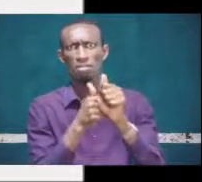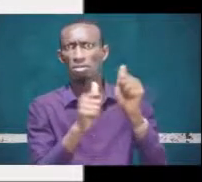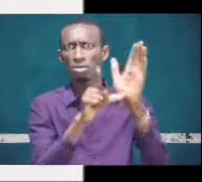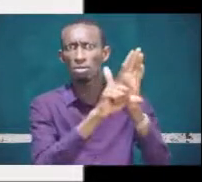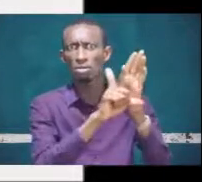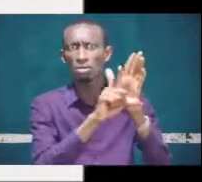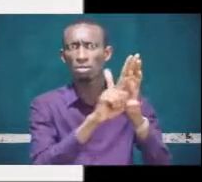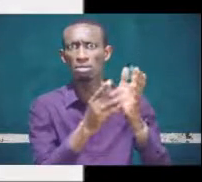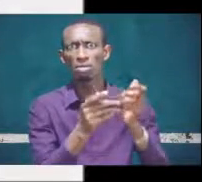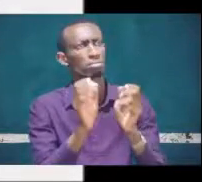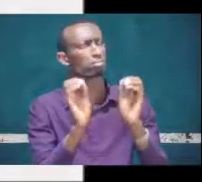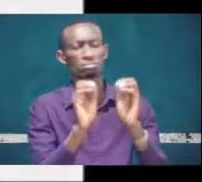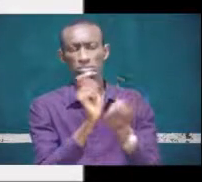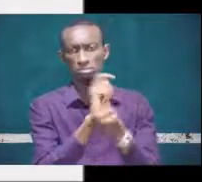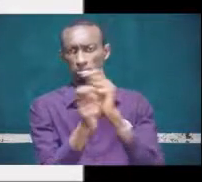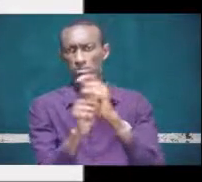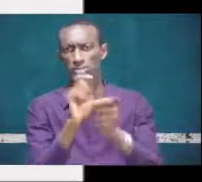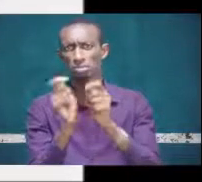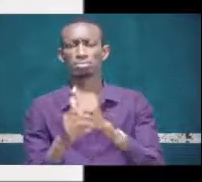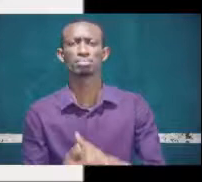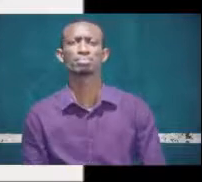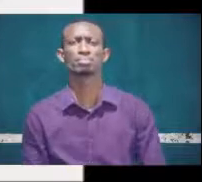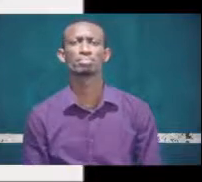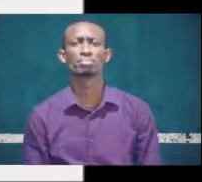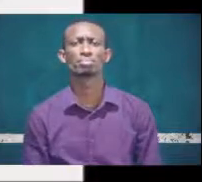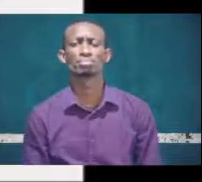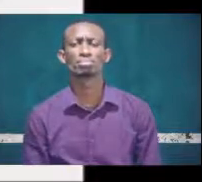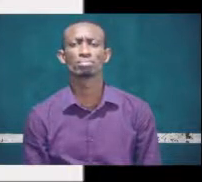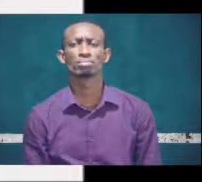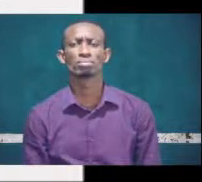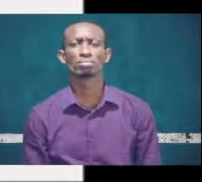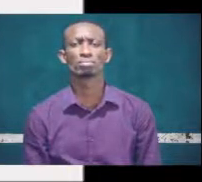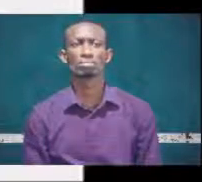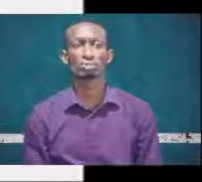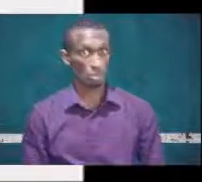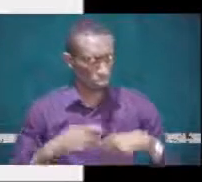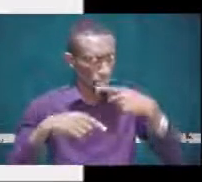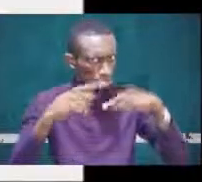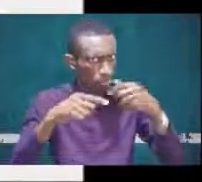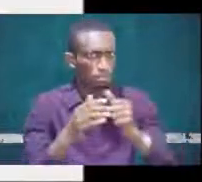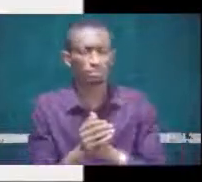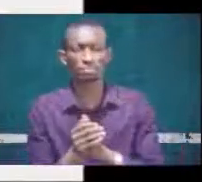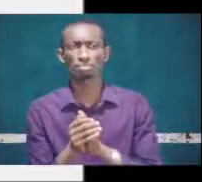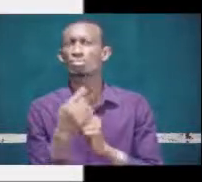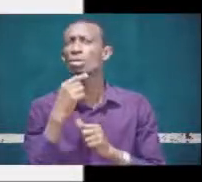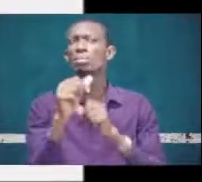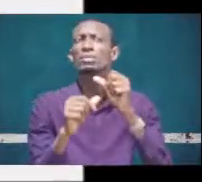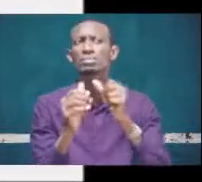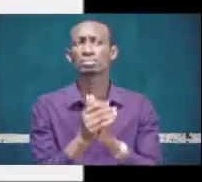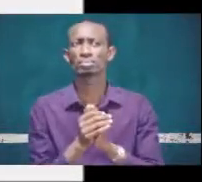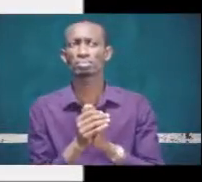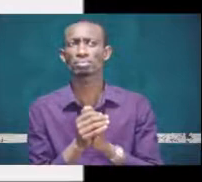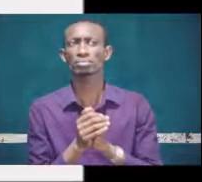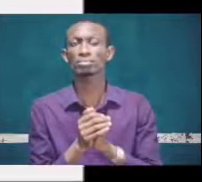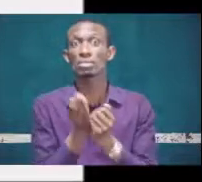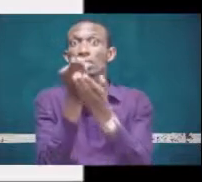the law of demand. So you have, let us continue. Then we talk about the